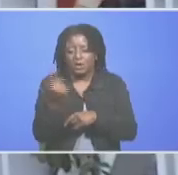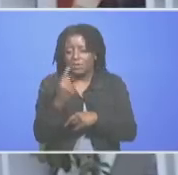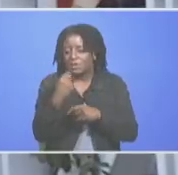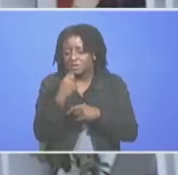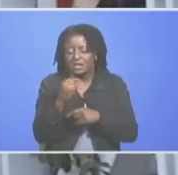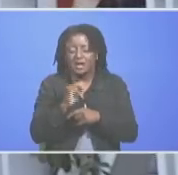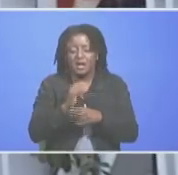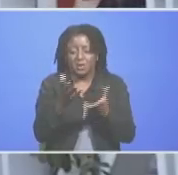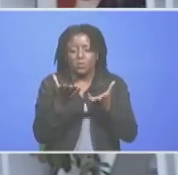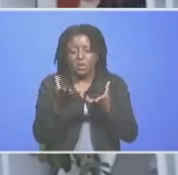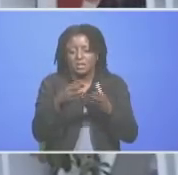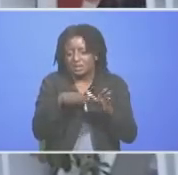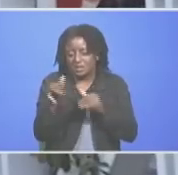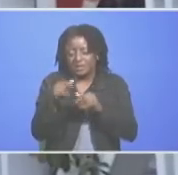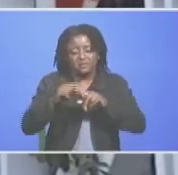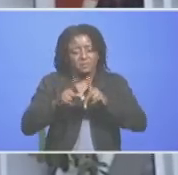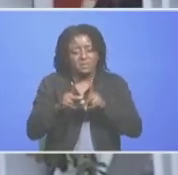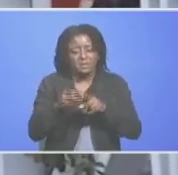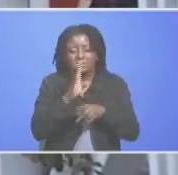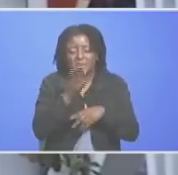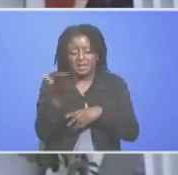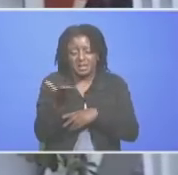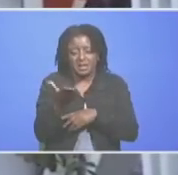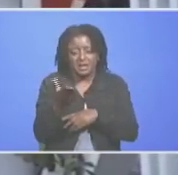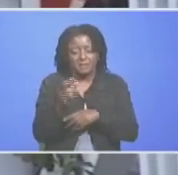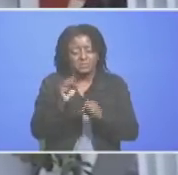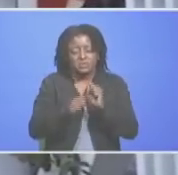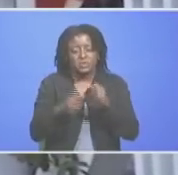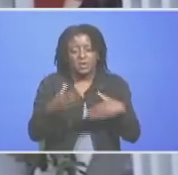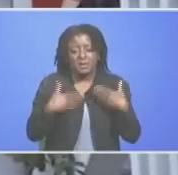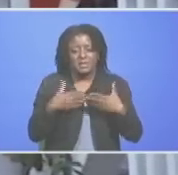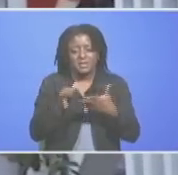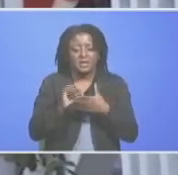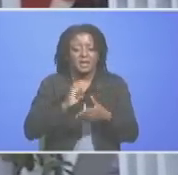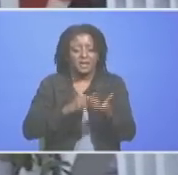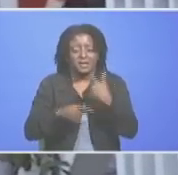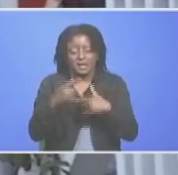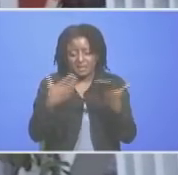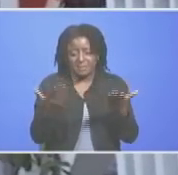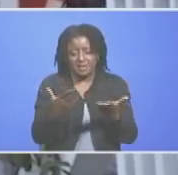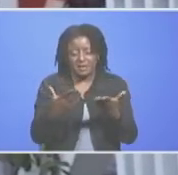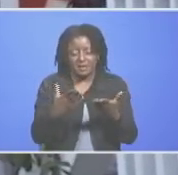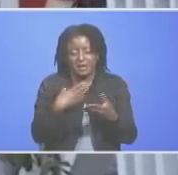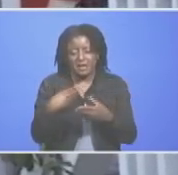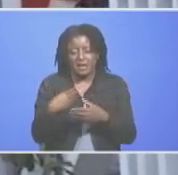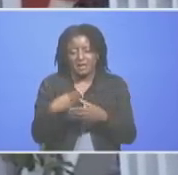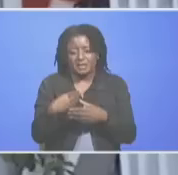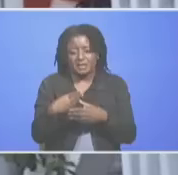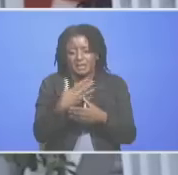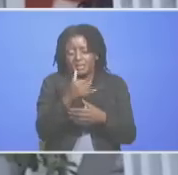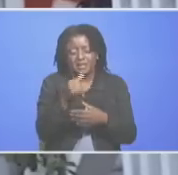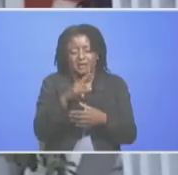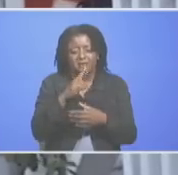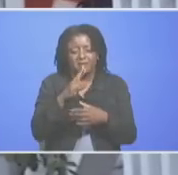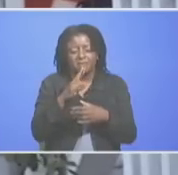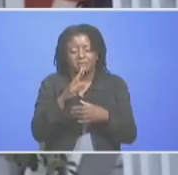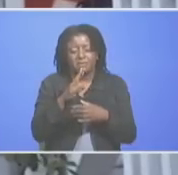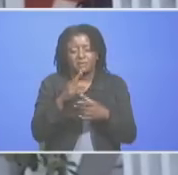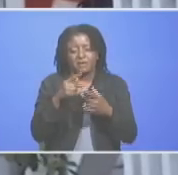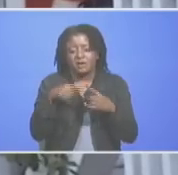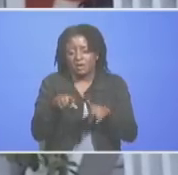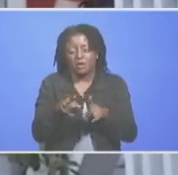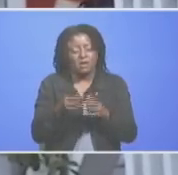I want to get out of here, but being here, I'm so happy that I came here, and they've bent over backwards for